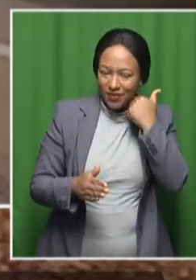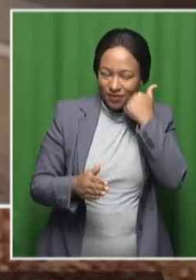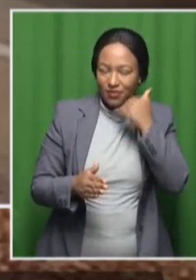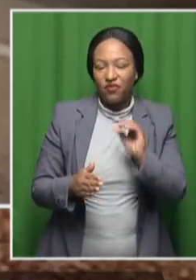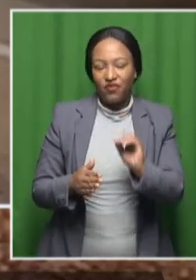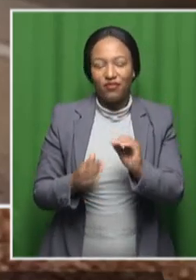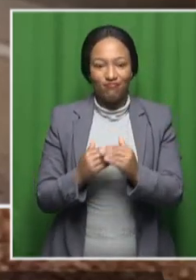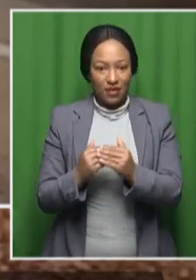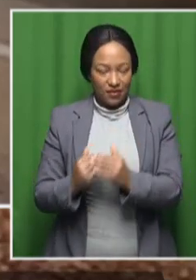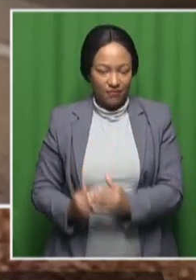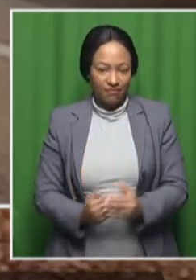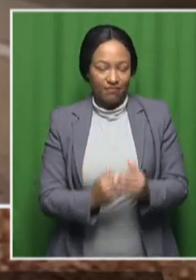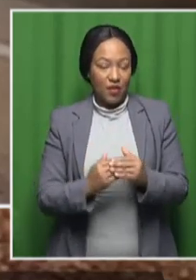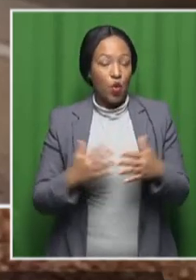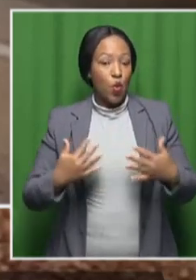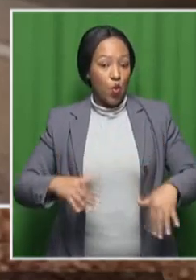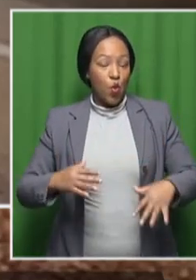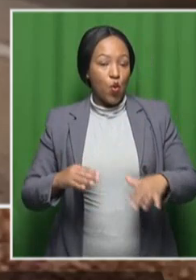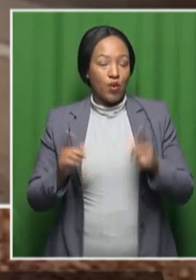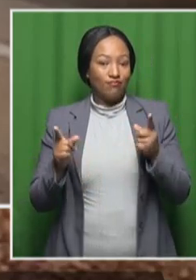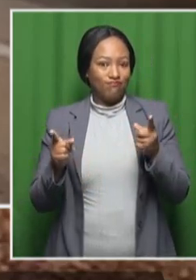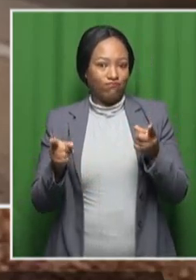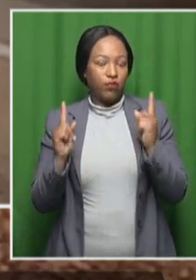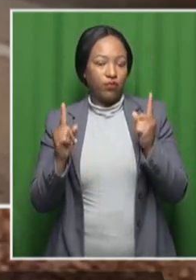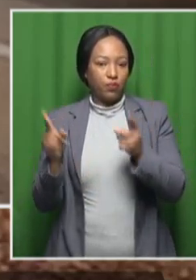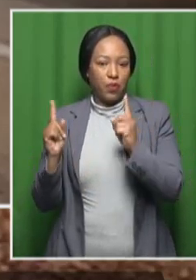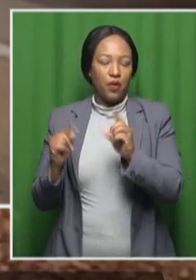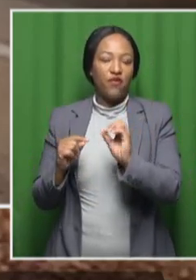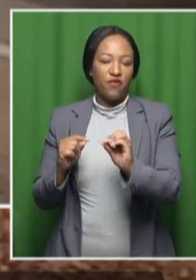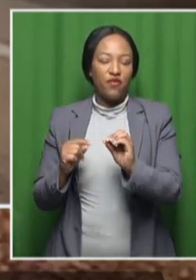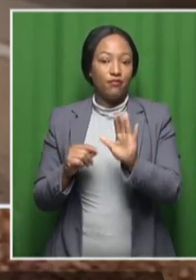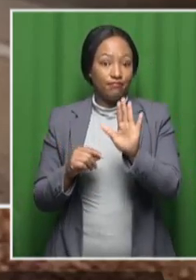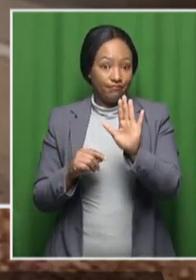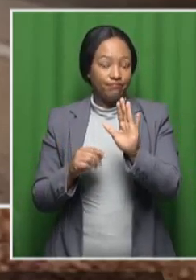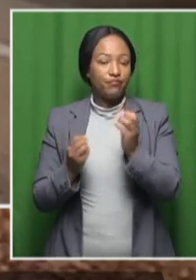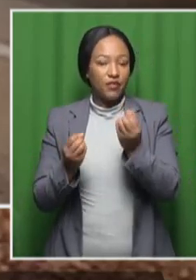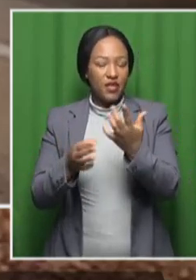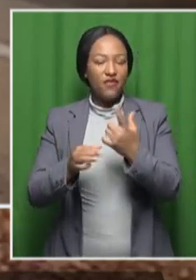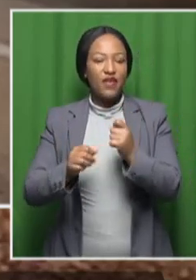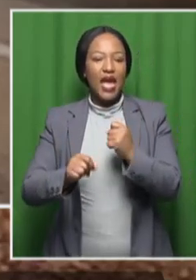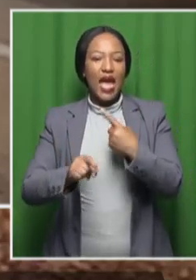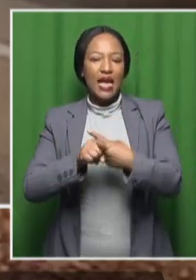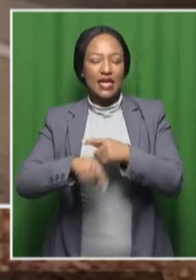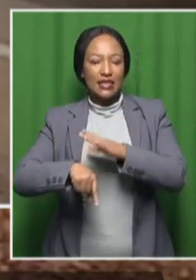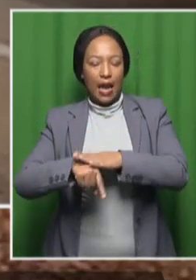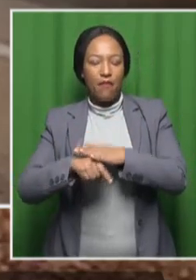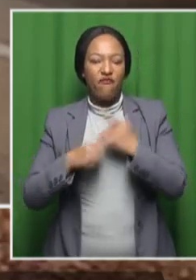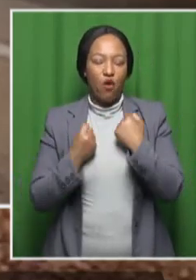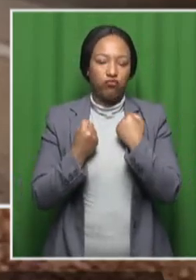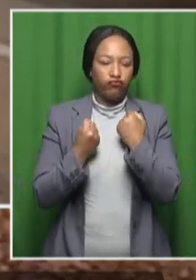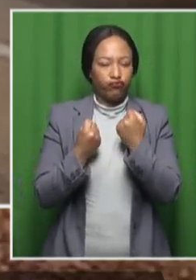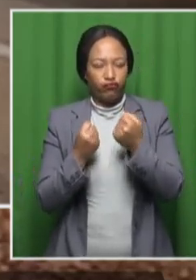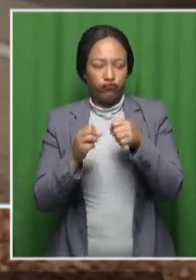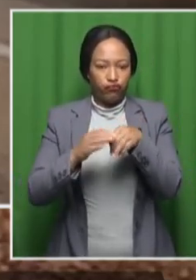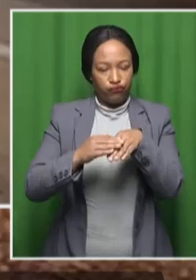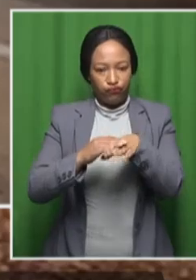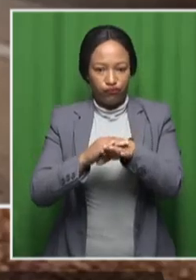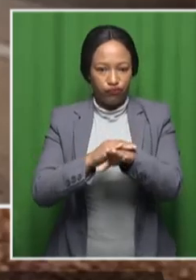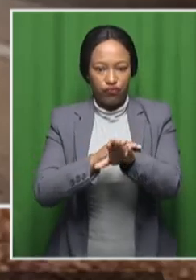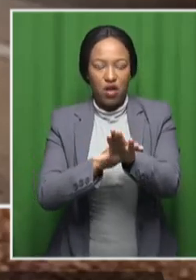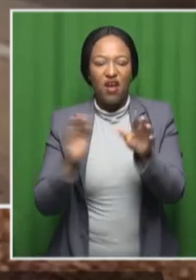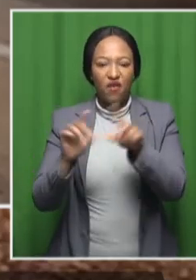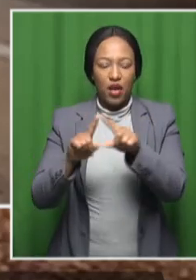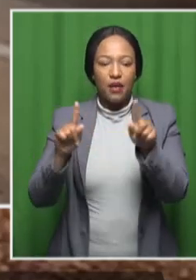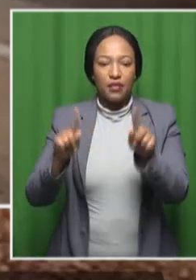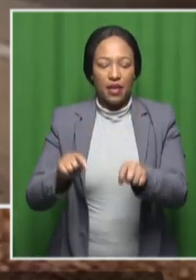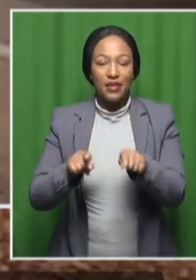are some real hazards and some real dangers. Make sure you've got plenty of extra time to get through Cape Town and the inland routes around the Western